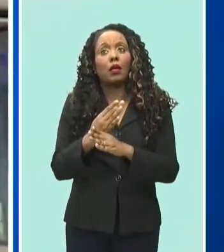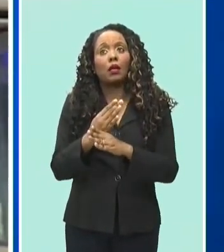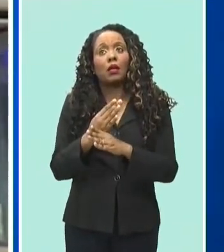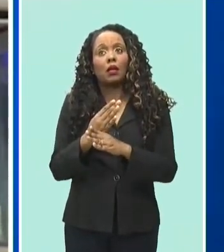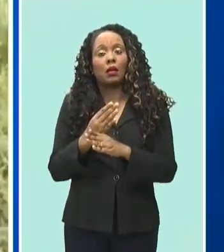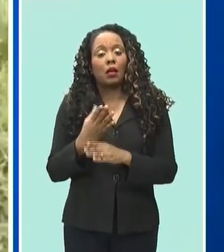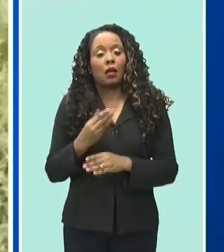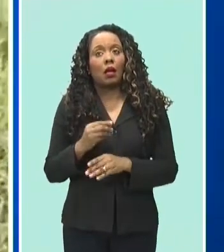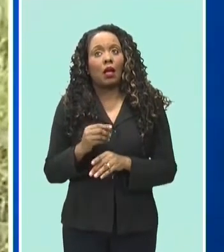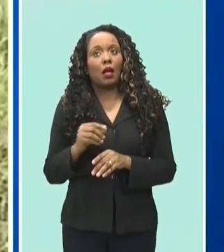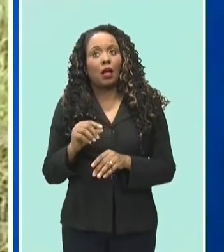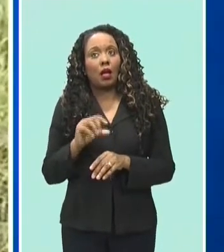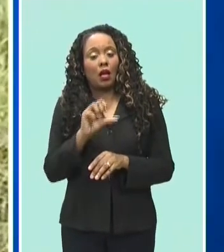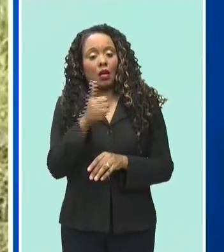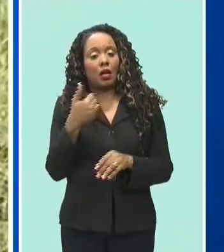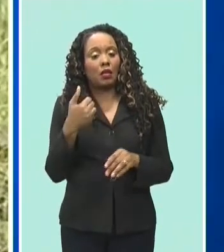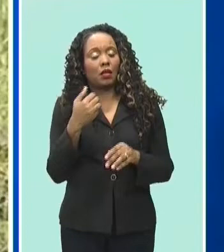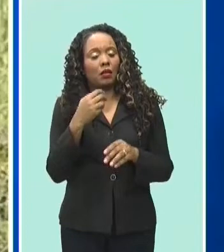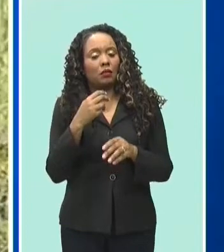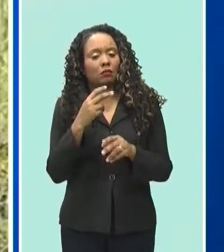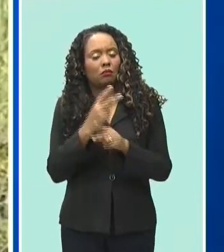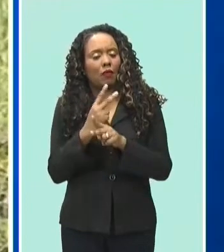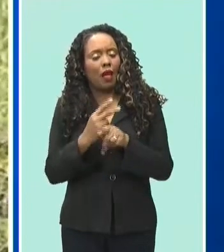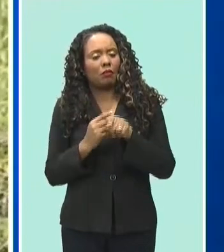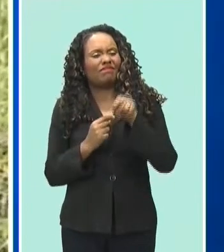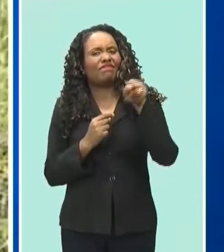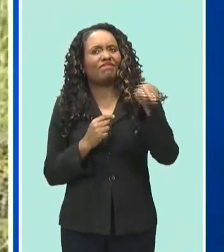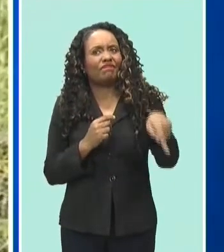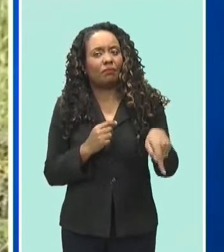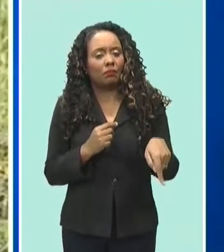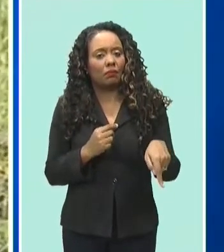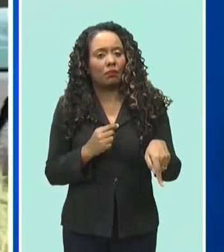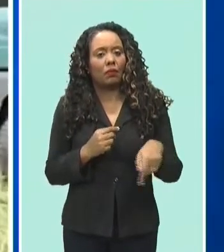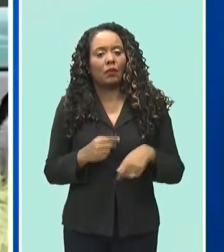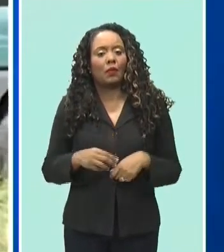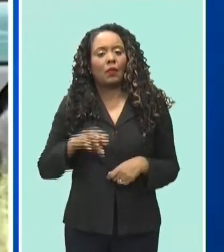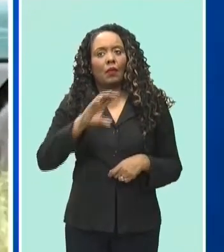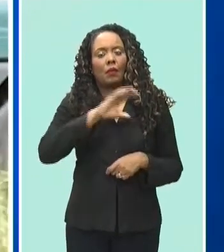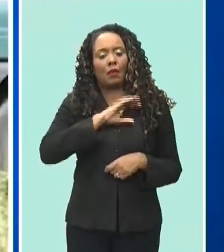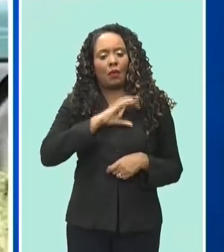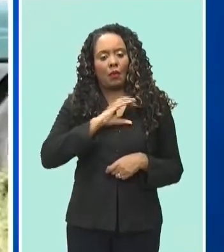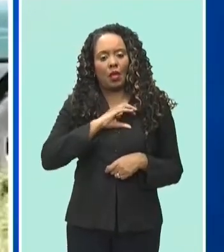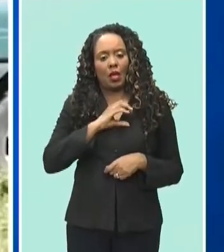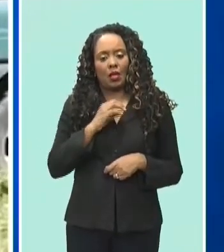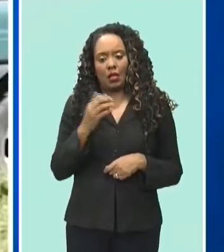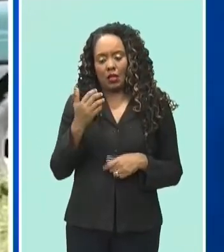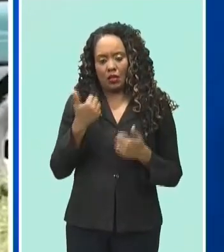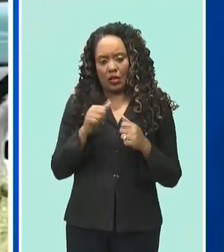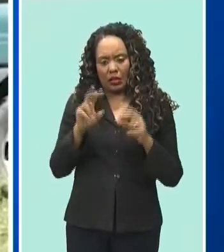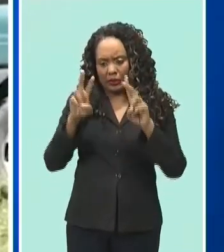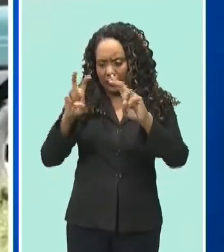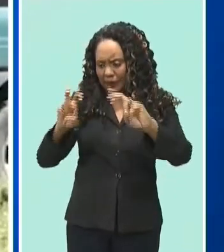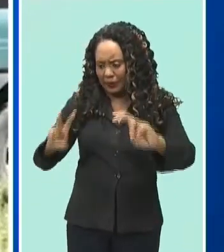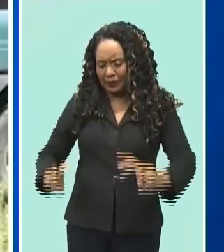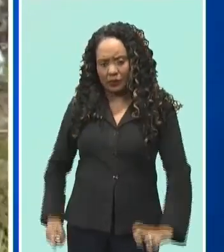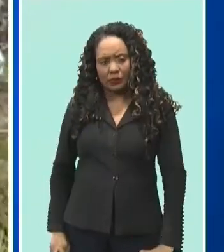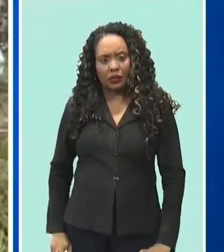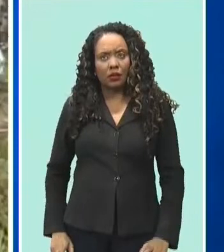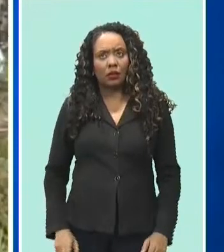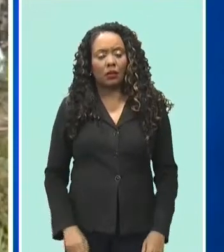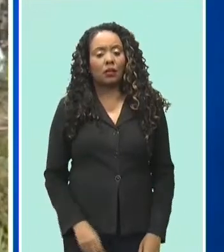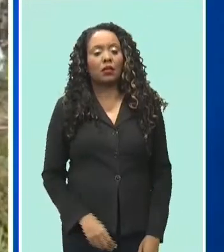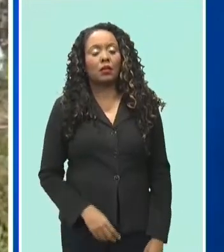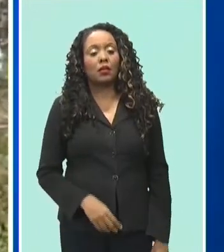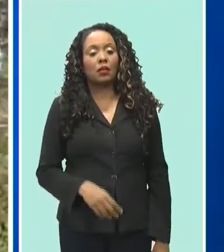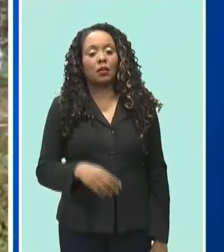Toyota RAV4 with damages to its rear in the bushes in a ditch, while police officers were processing the scene. Lorena